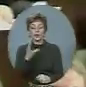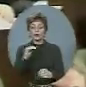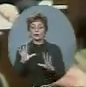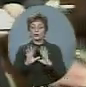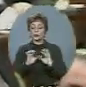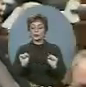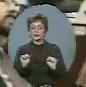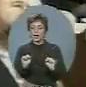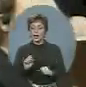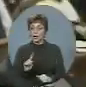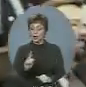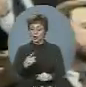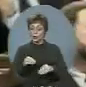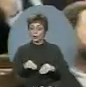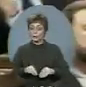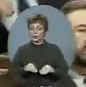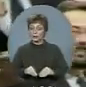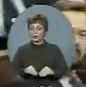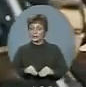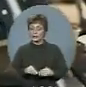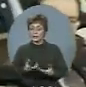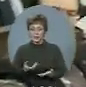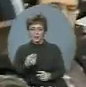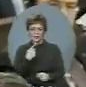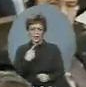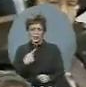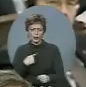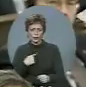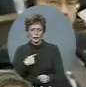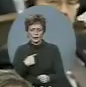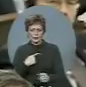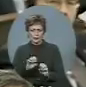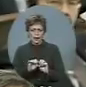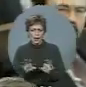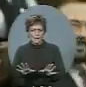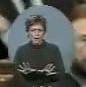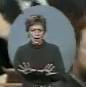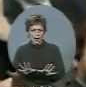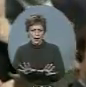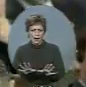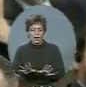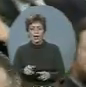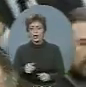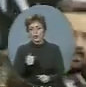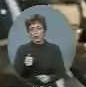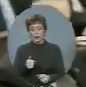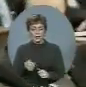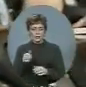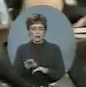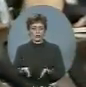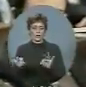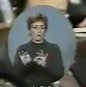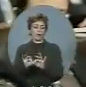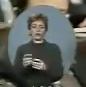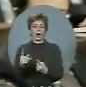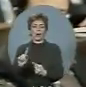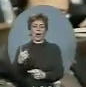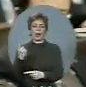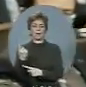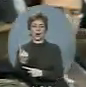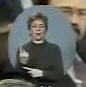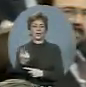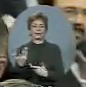just confirmed that to him, partisan advantage is everything. The truth doesn't